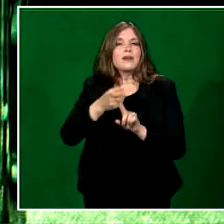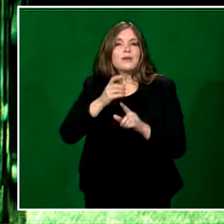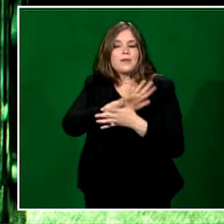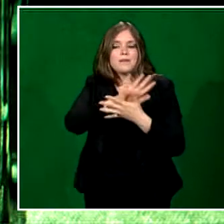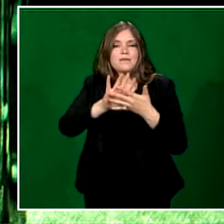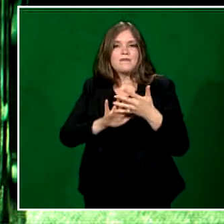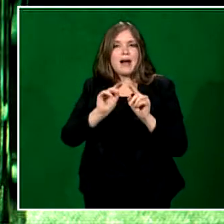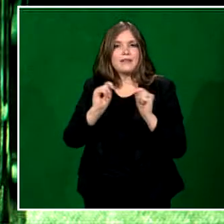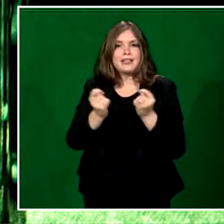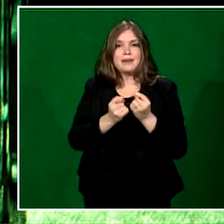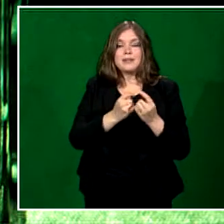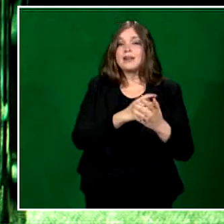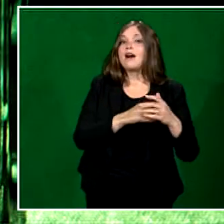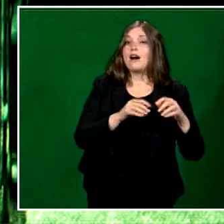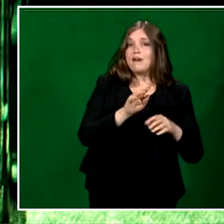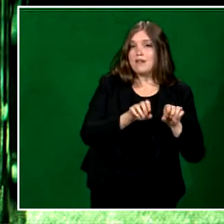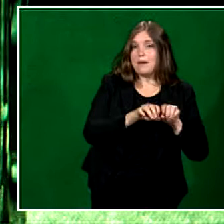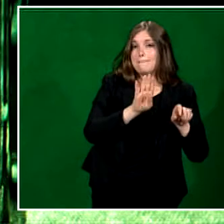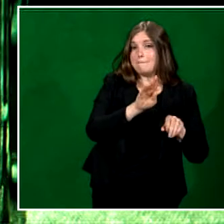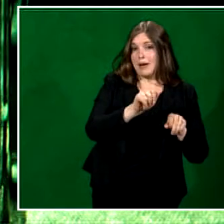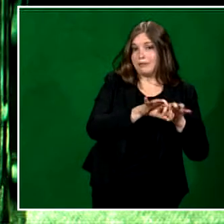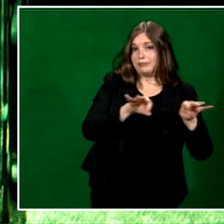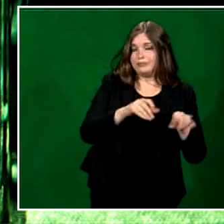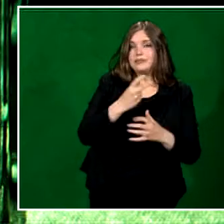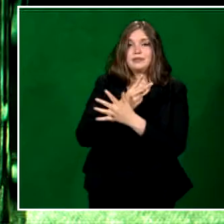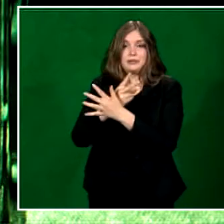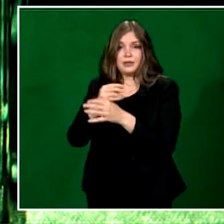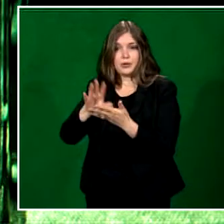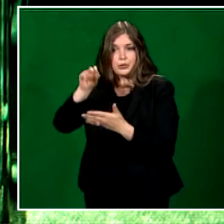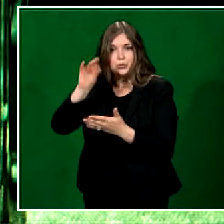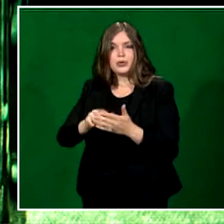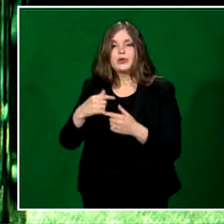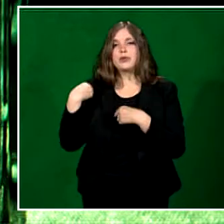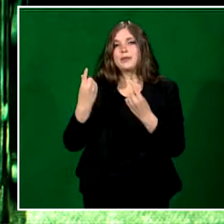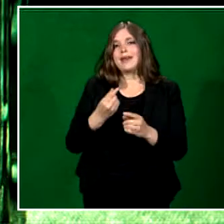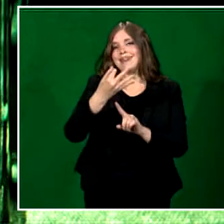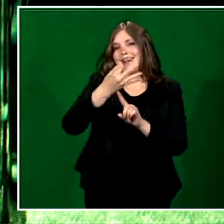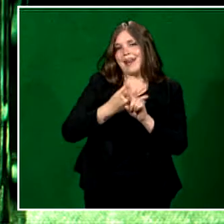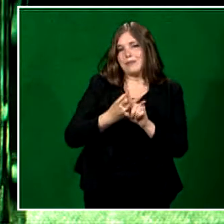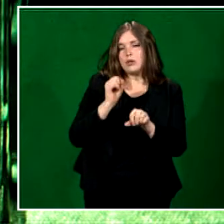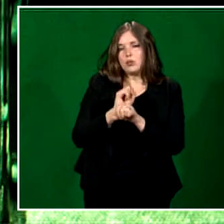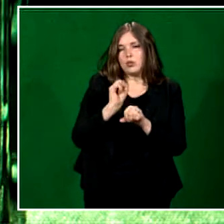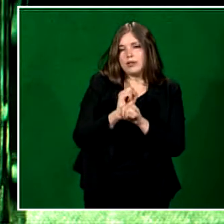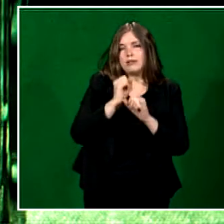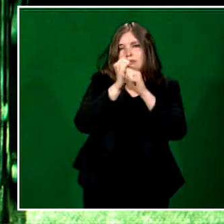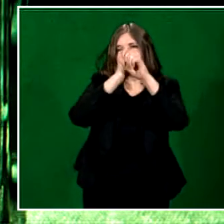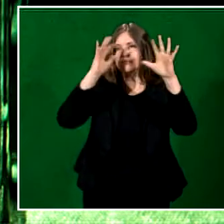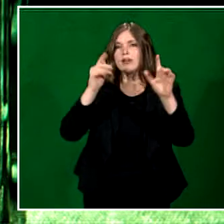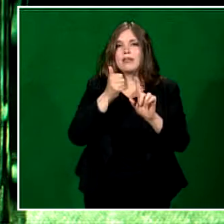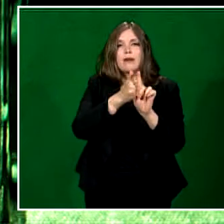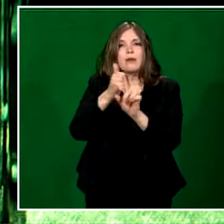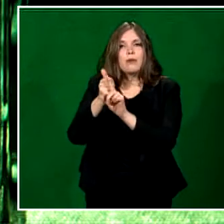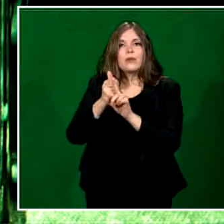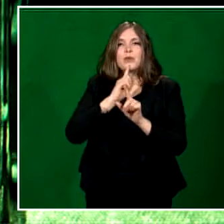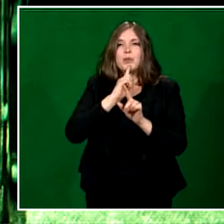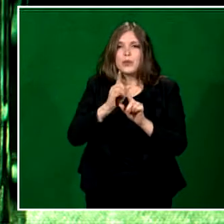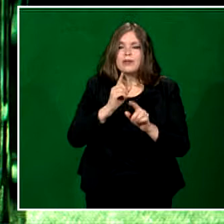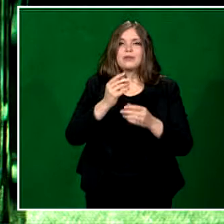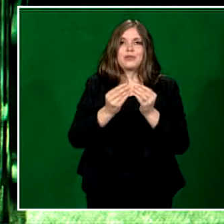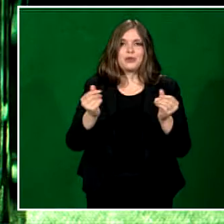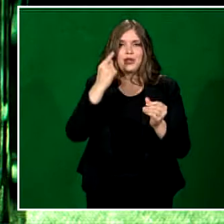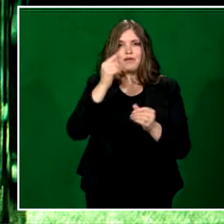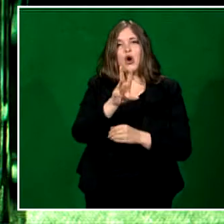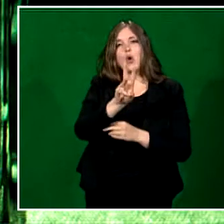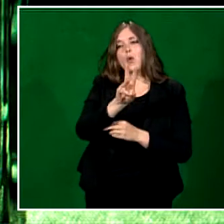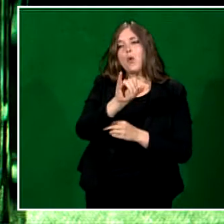and graduate students who have spent the last 9 months working to envision their own compelling and realistic solutions to wicked